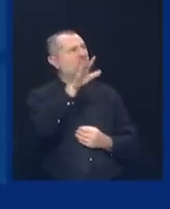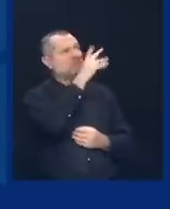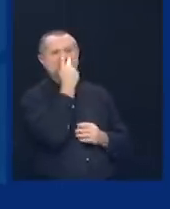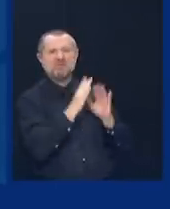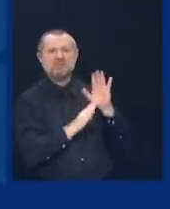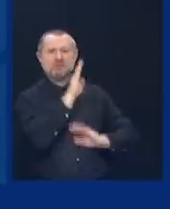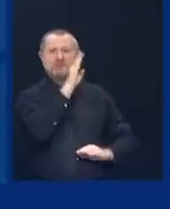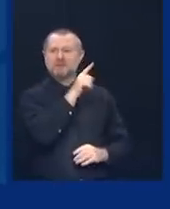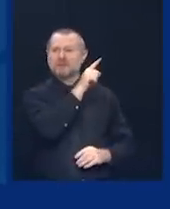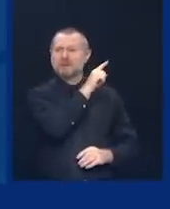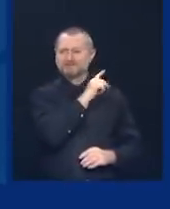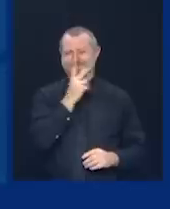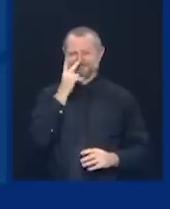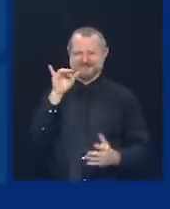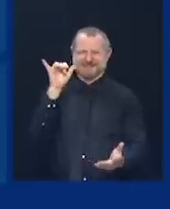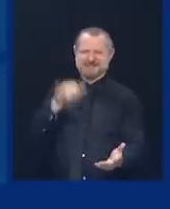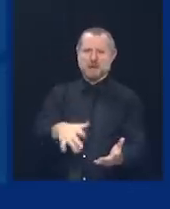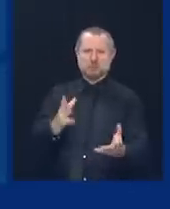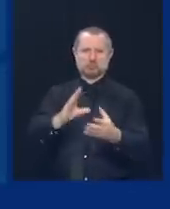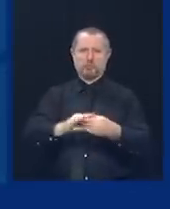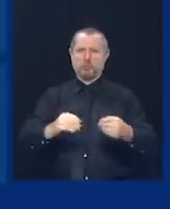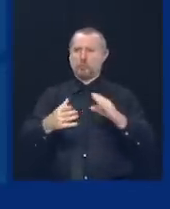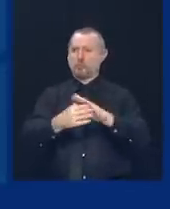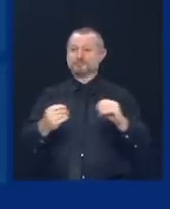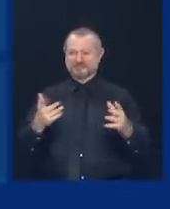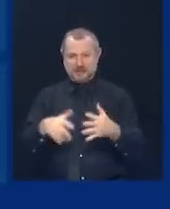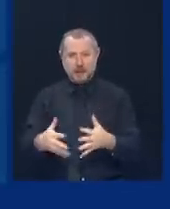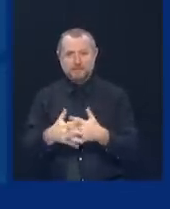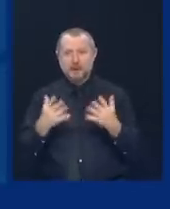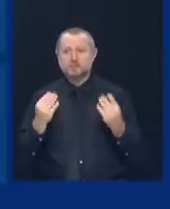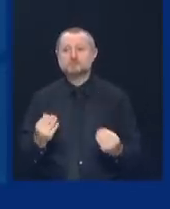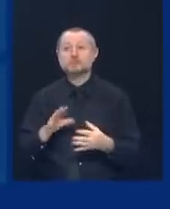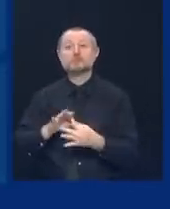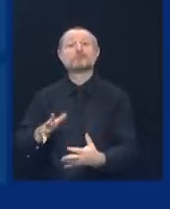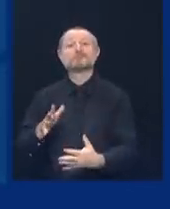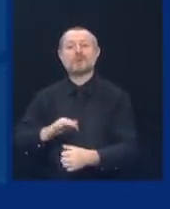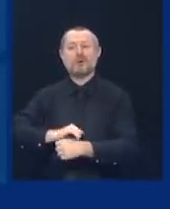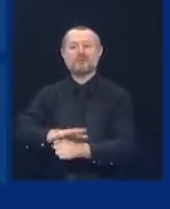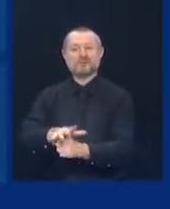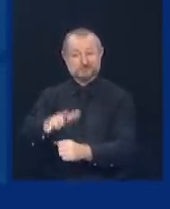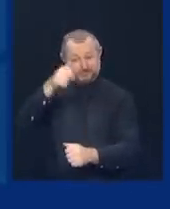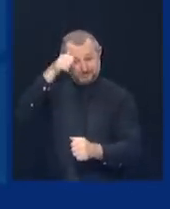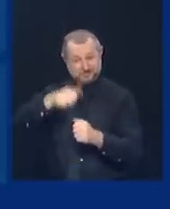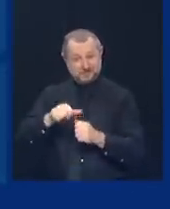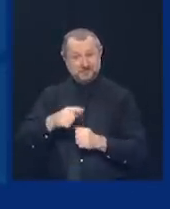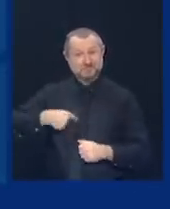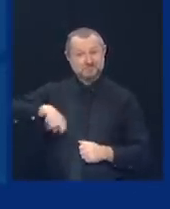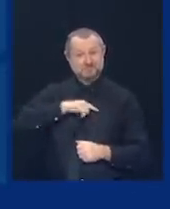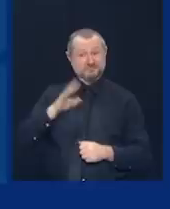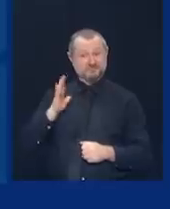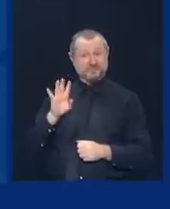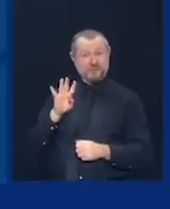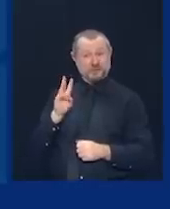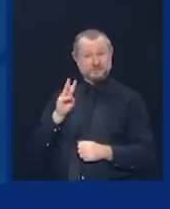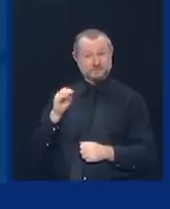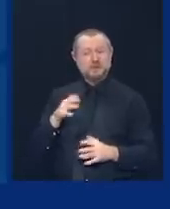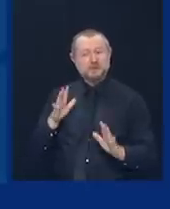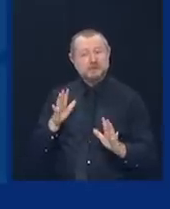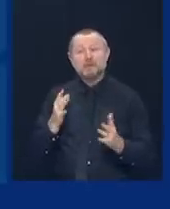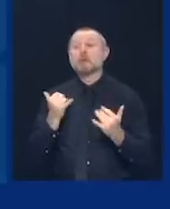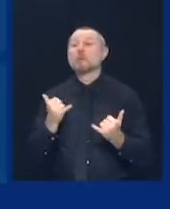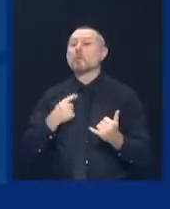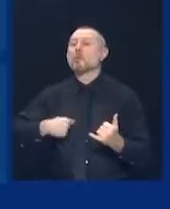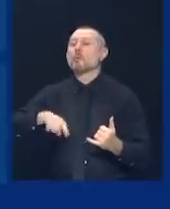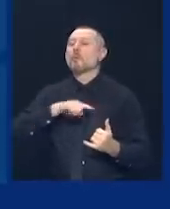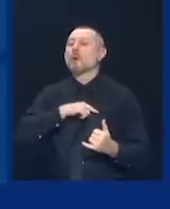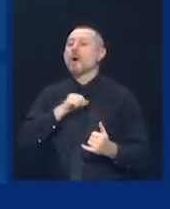That's the story of this nation in COVID. Remember, we were at 46, but remember, we were ambushed.